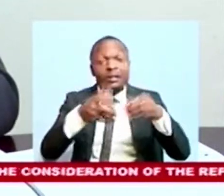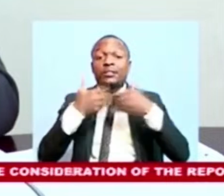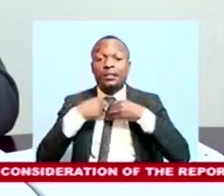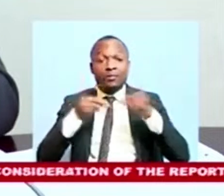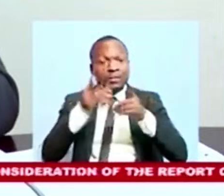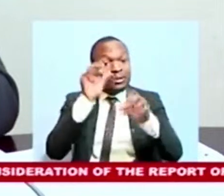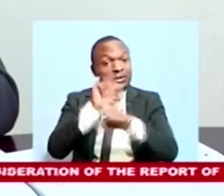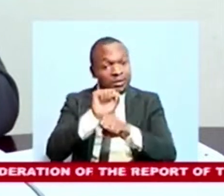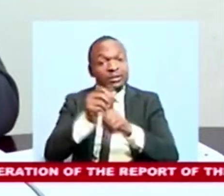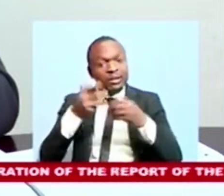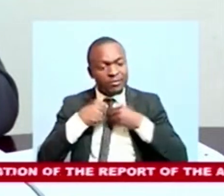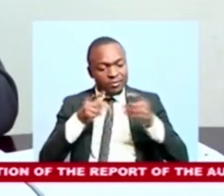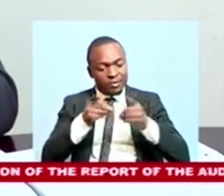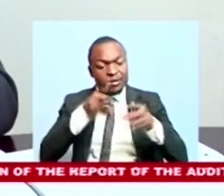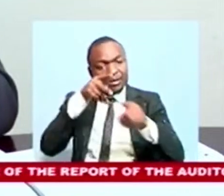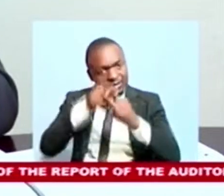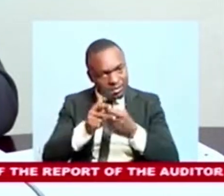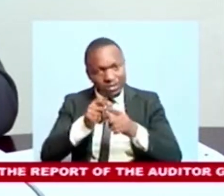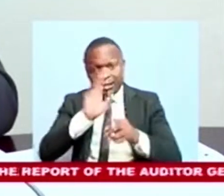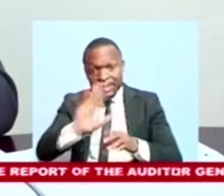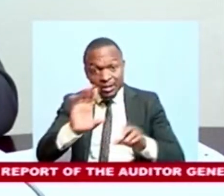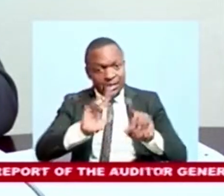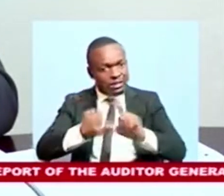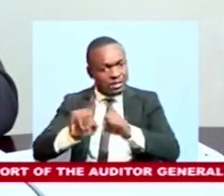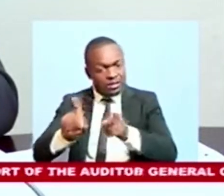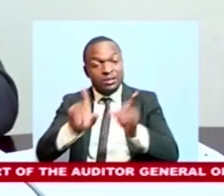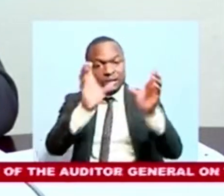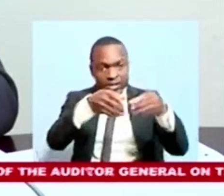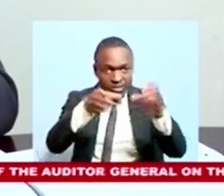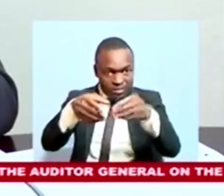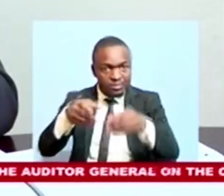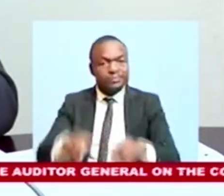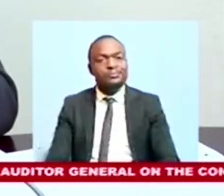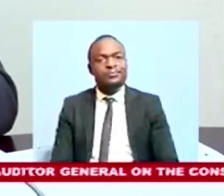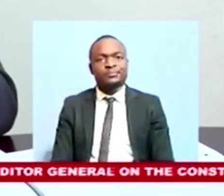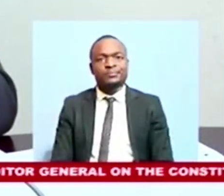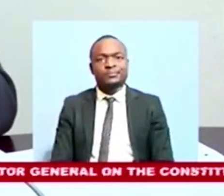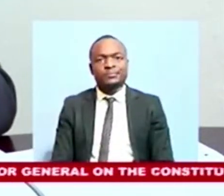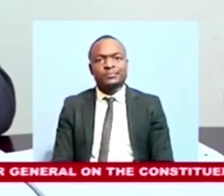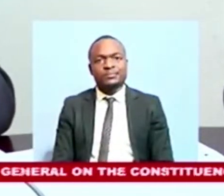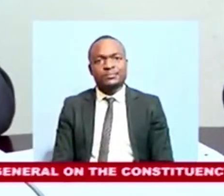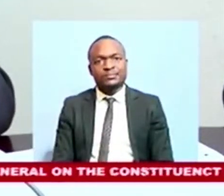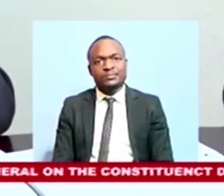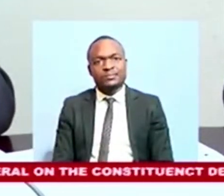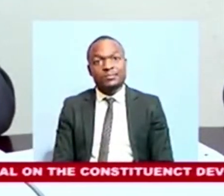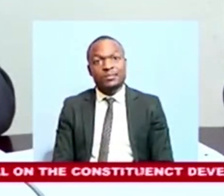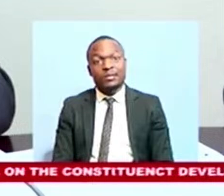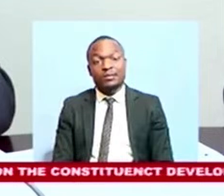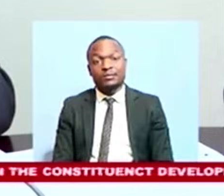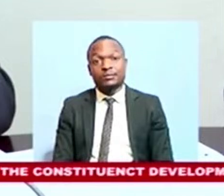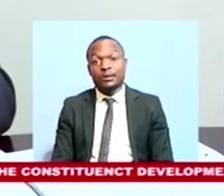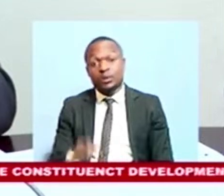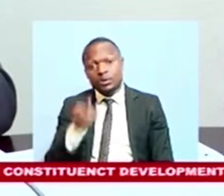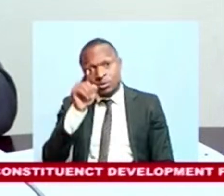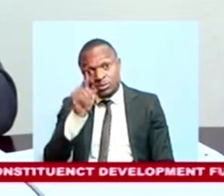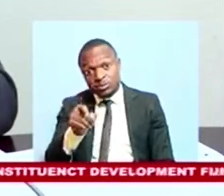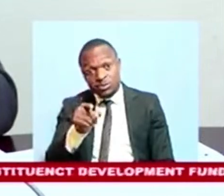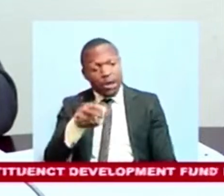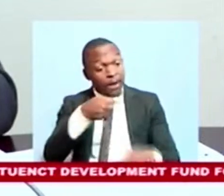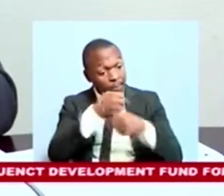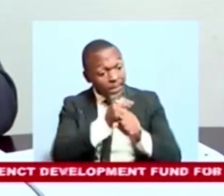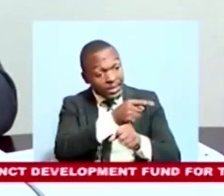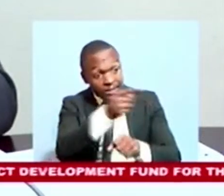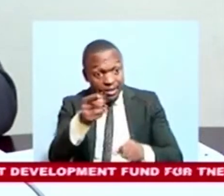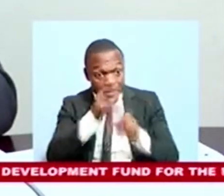have director of engineering in their respective councils. So the possibility of you convincing them with